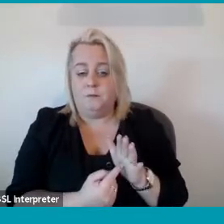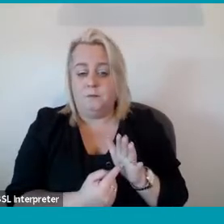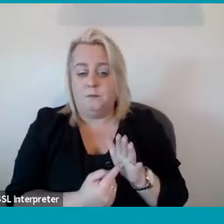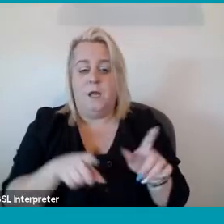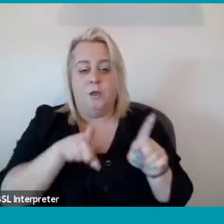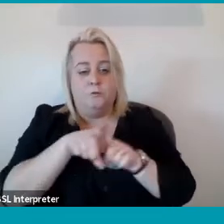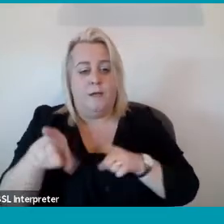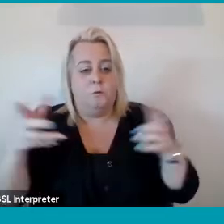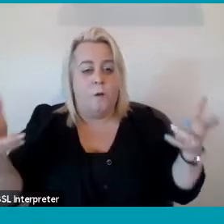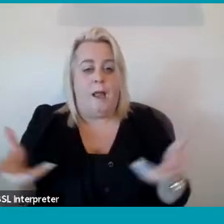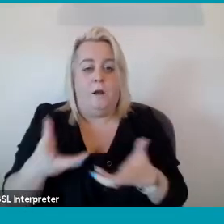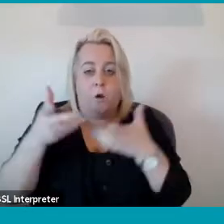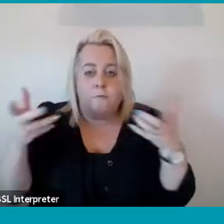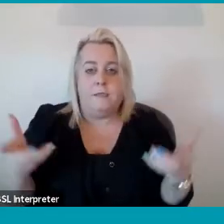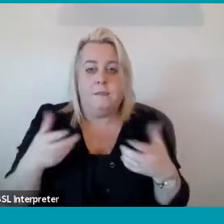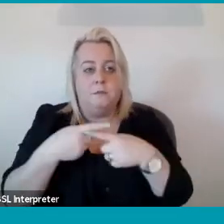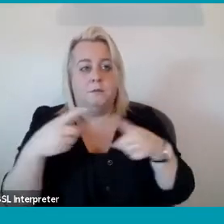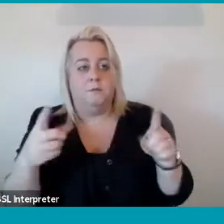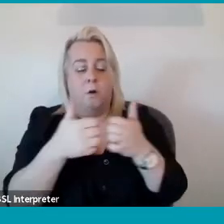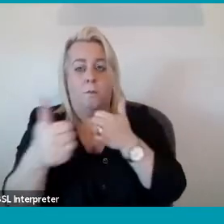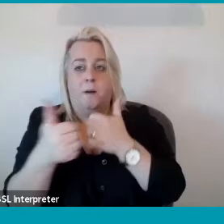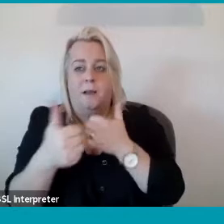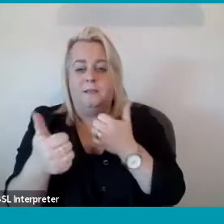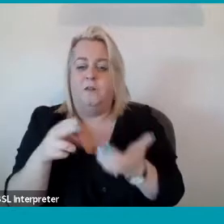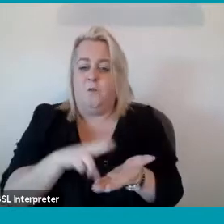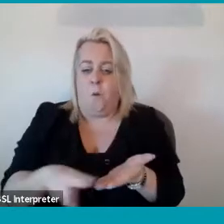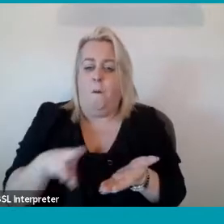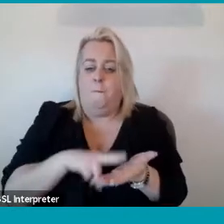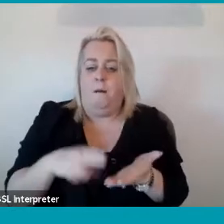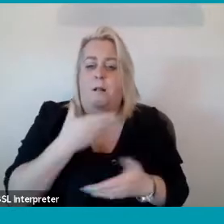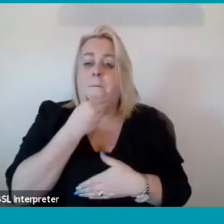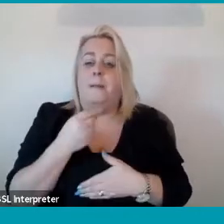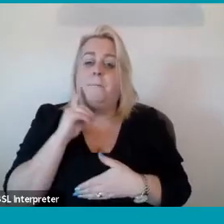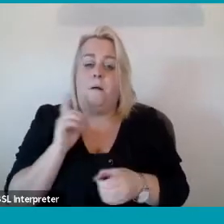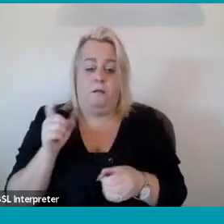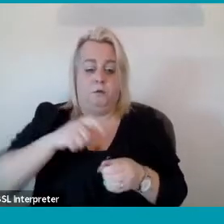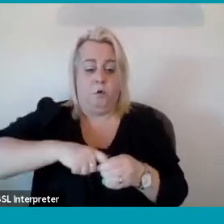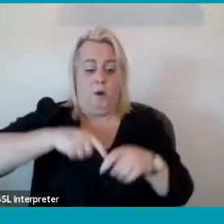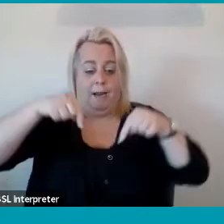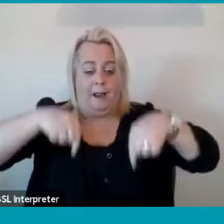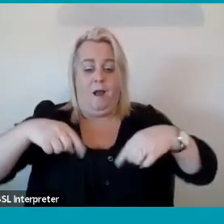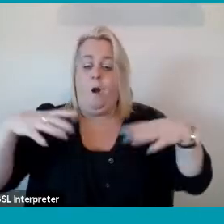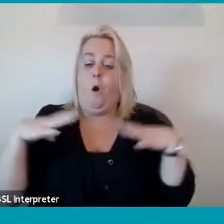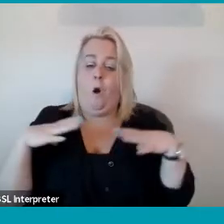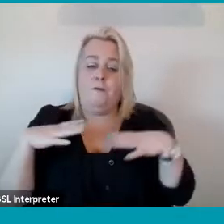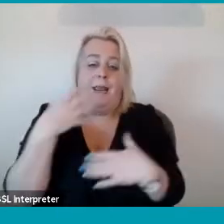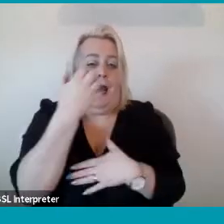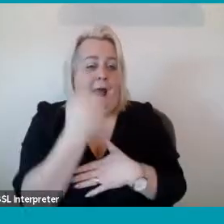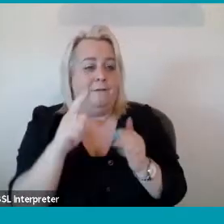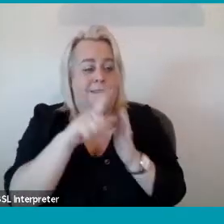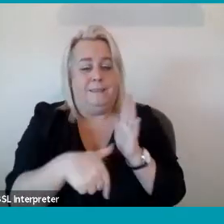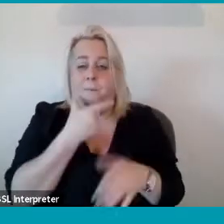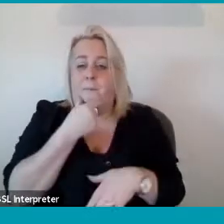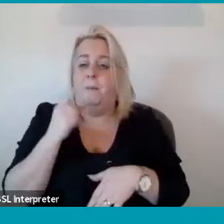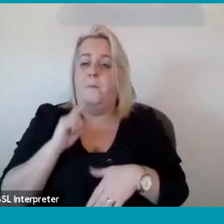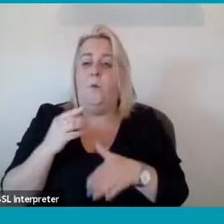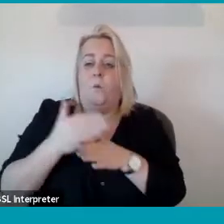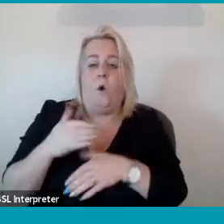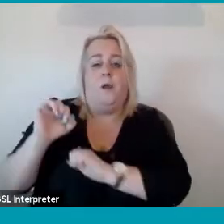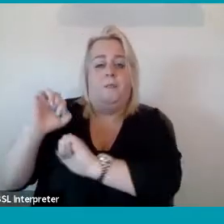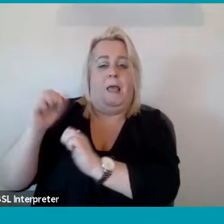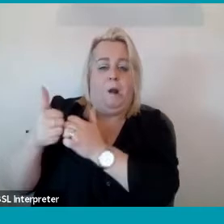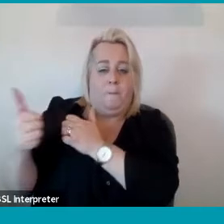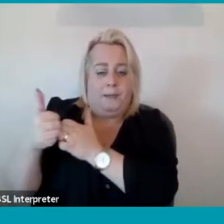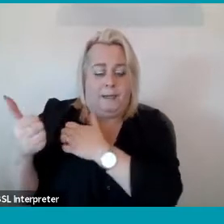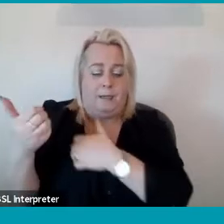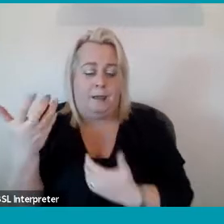that people who come to this kind of event are already on board and already understand some of the benefits and are keen